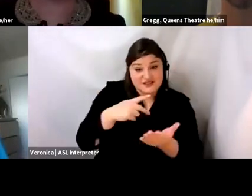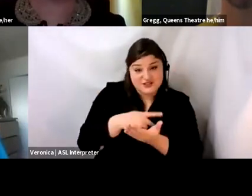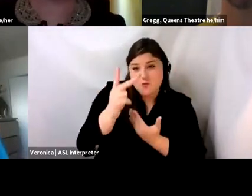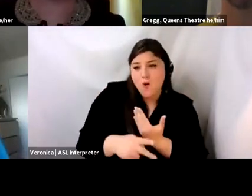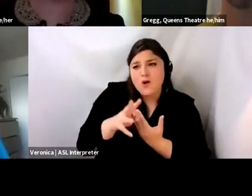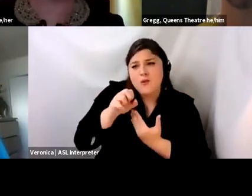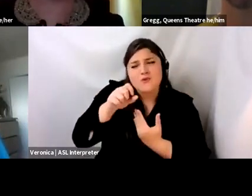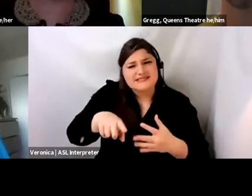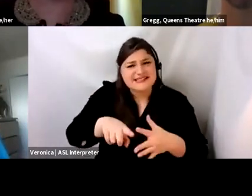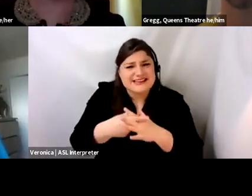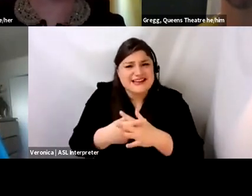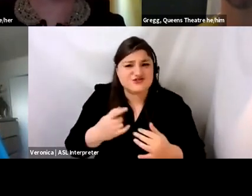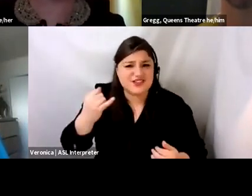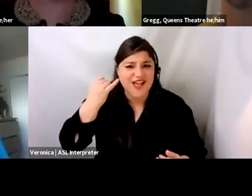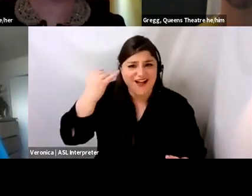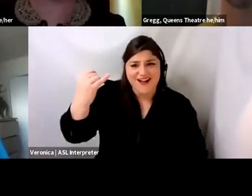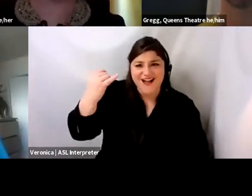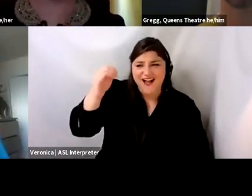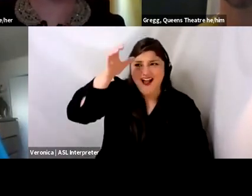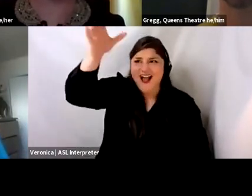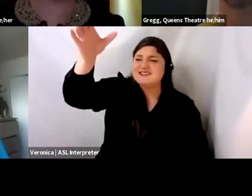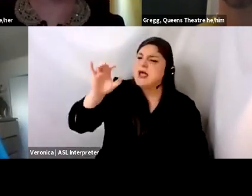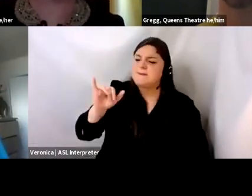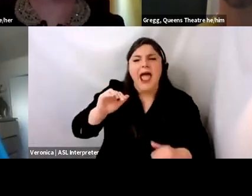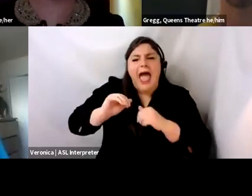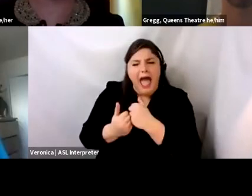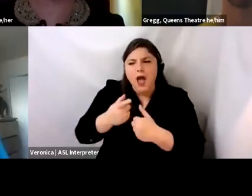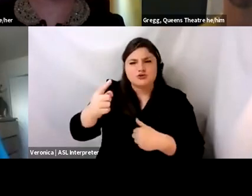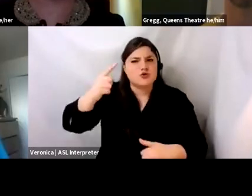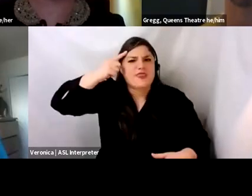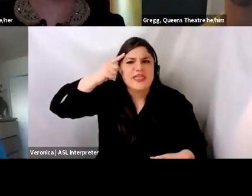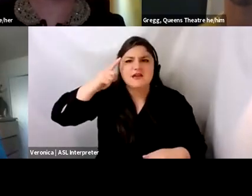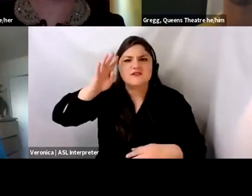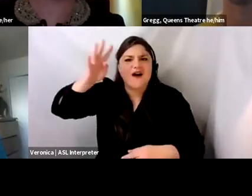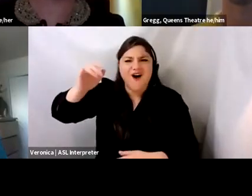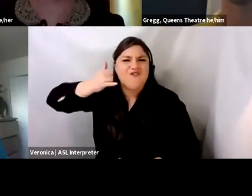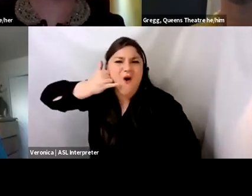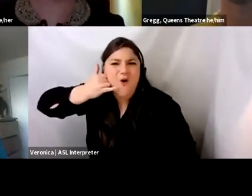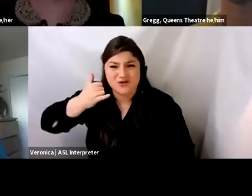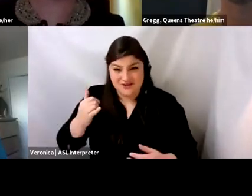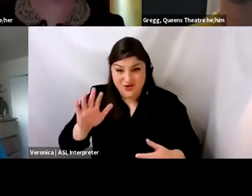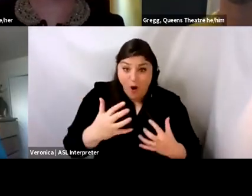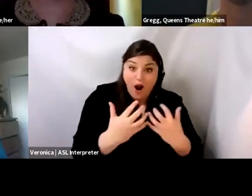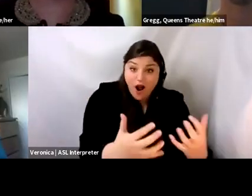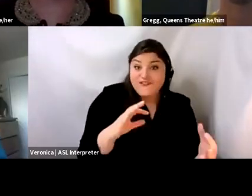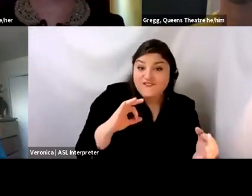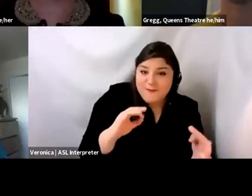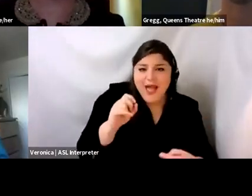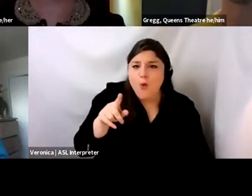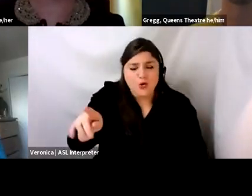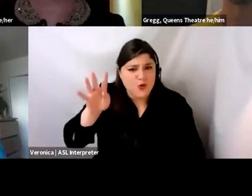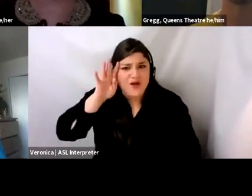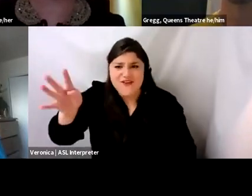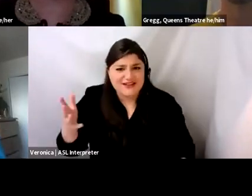that you all had thinking, oh, we'll do it over the phone? Or did you work with your audiences? How did you kind of We kind of worked, we kind of worked with, with